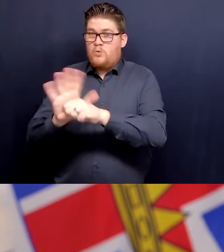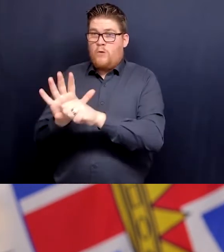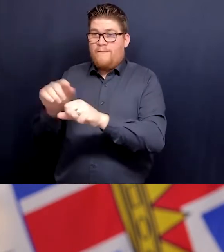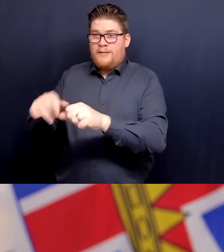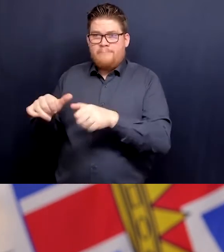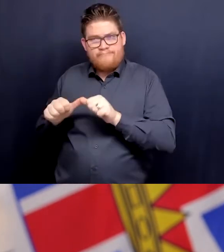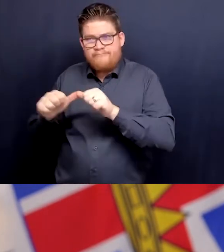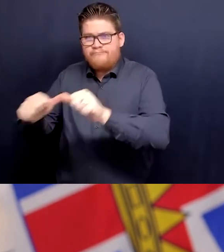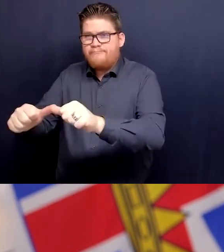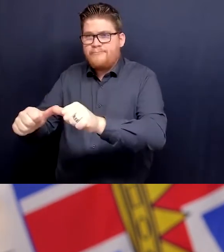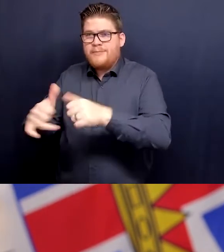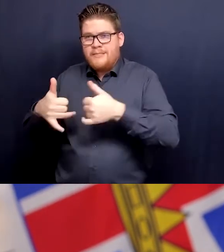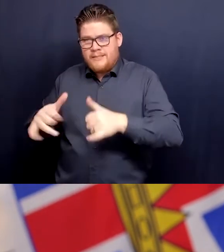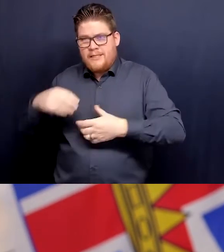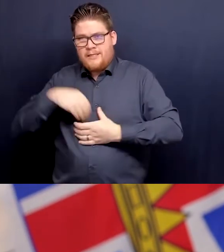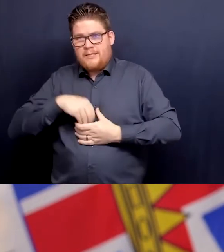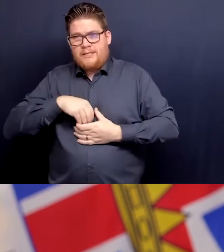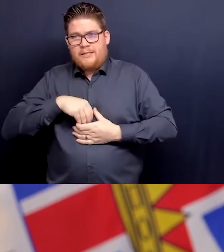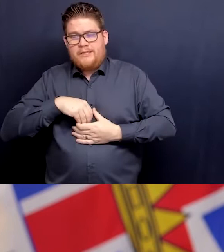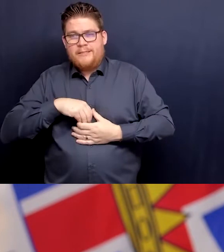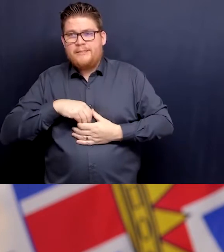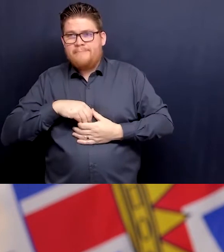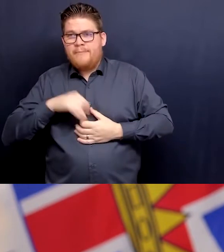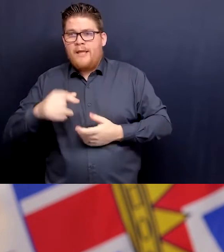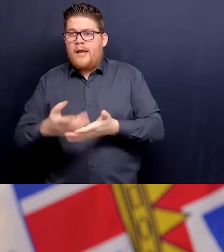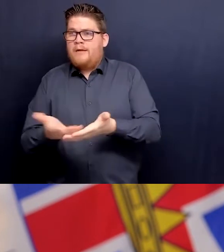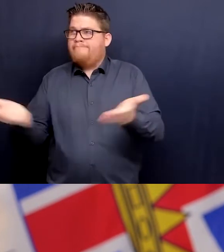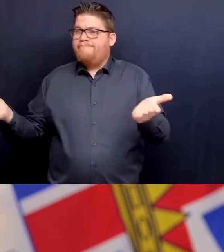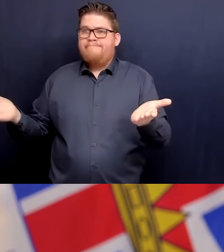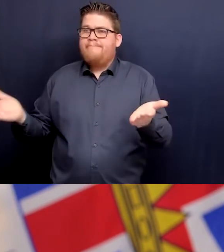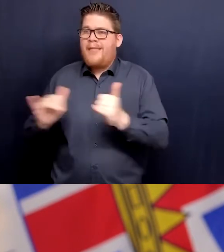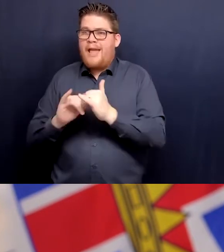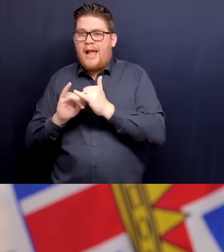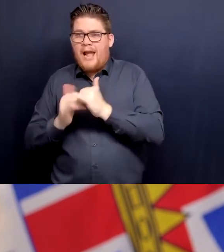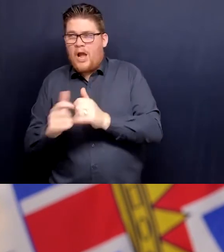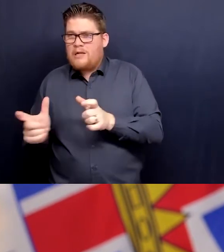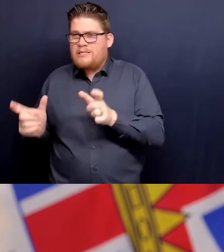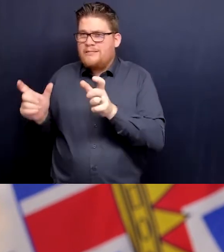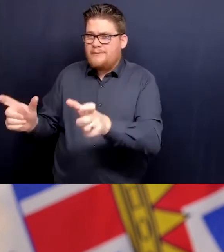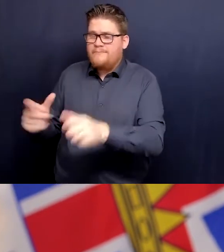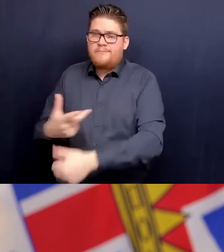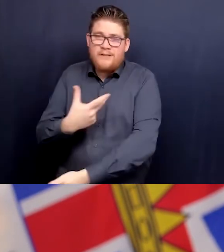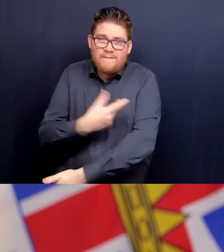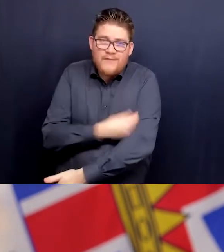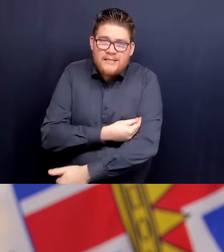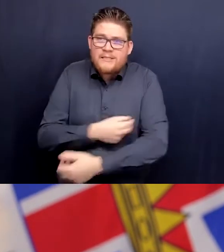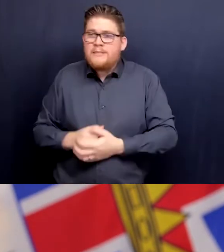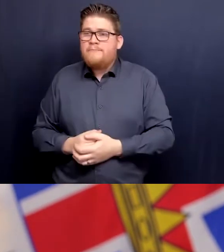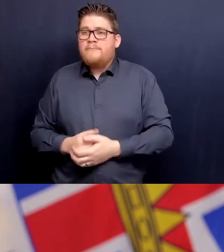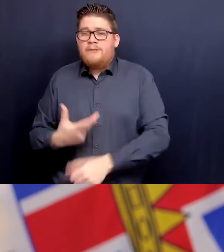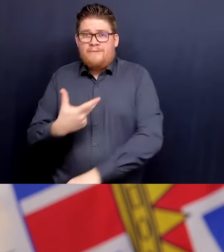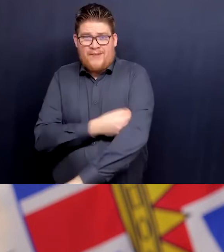help prevent long COVID are vaccination. Your risk is dramatically decreased if you're immunized and you happen to have a